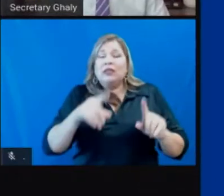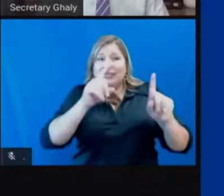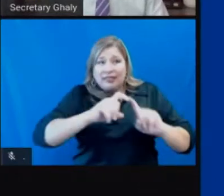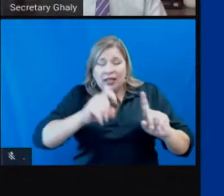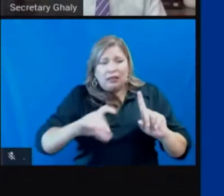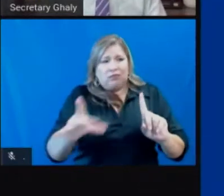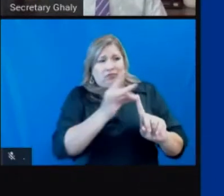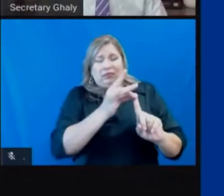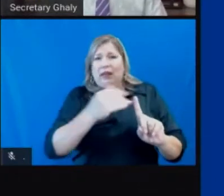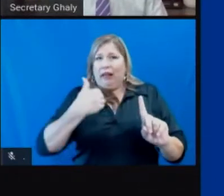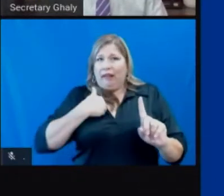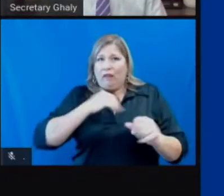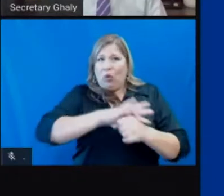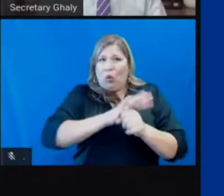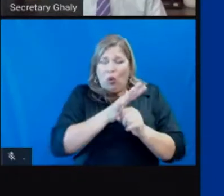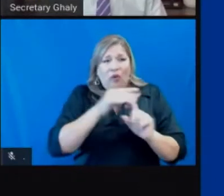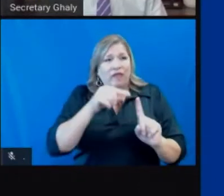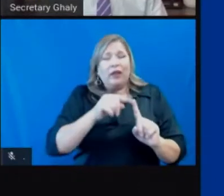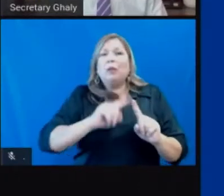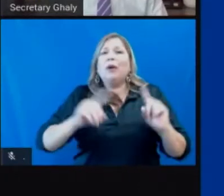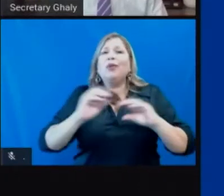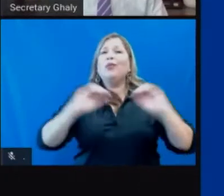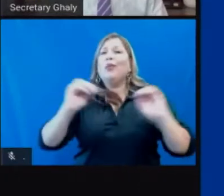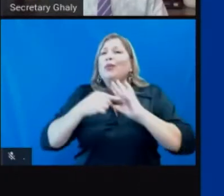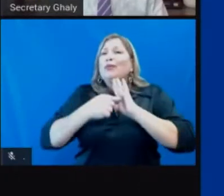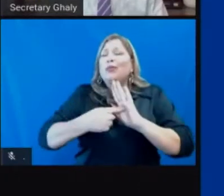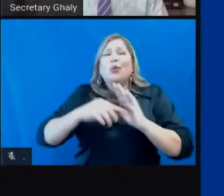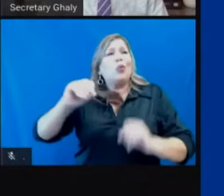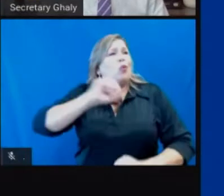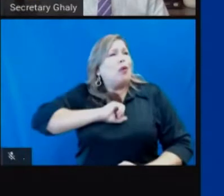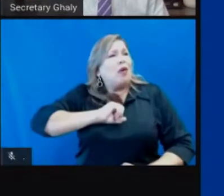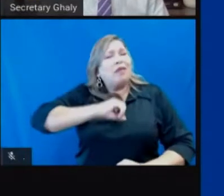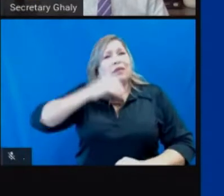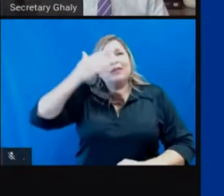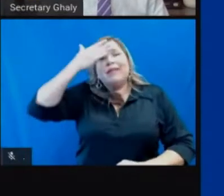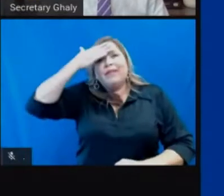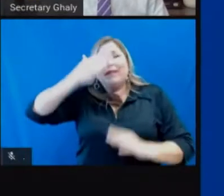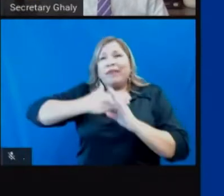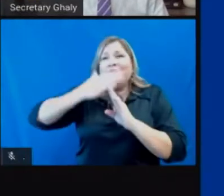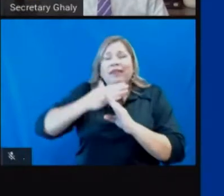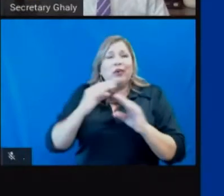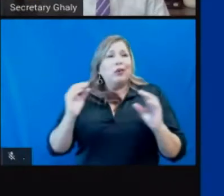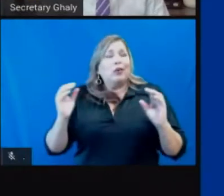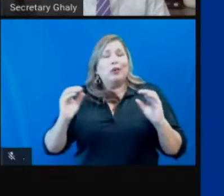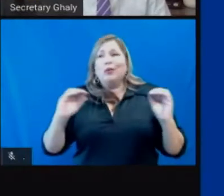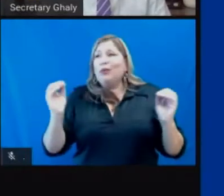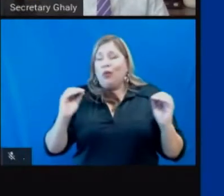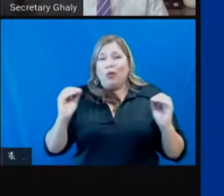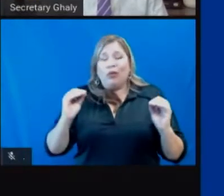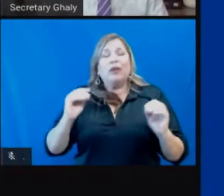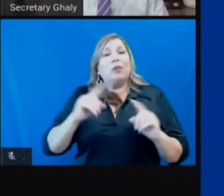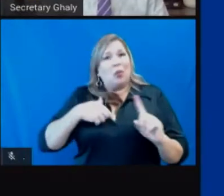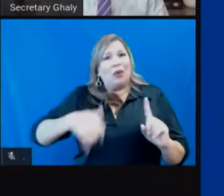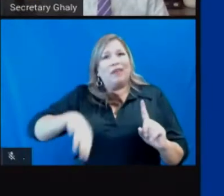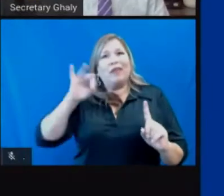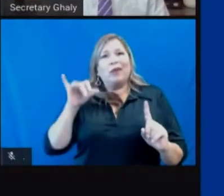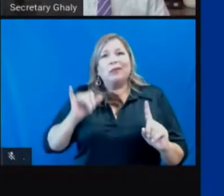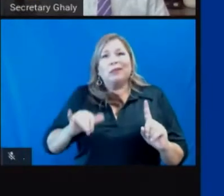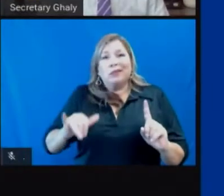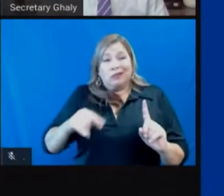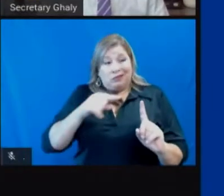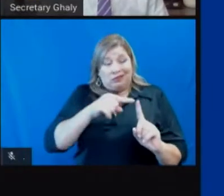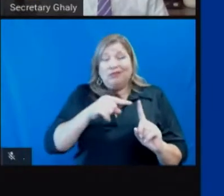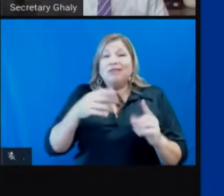You've heard about people who are pre-symptomatic spreading the virus. This is a very important feature. Unusual feature of a